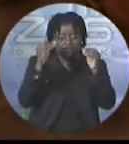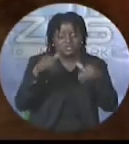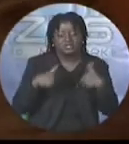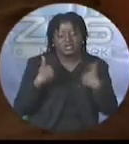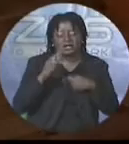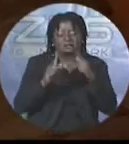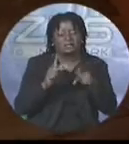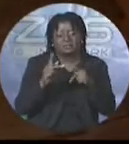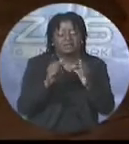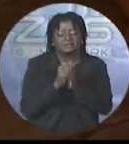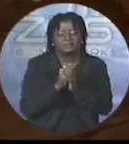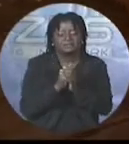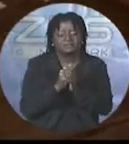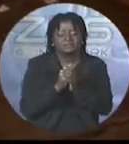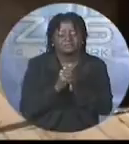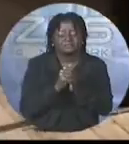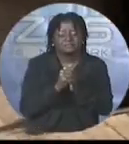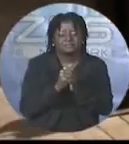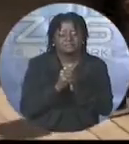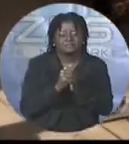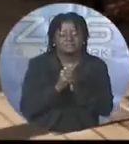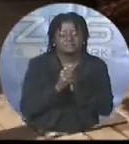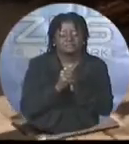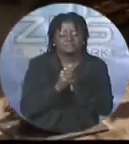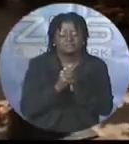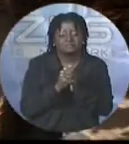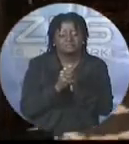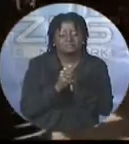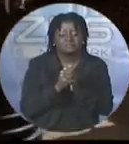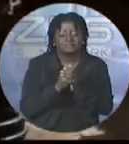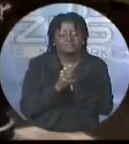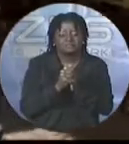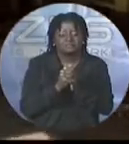by foreign products. Cleopatra Murphy, ZNS Network News.